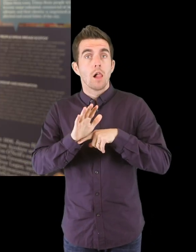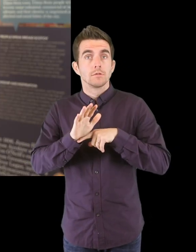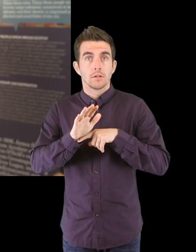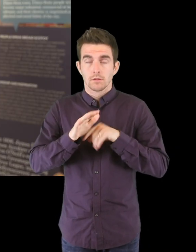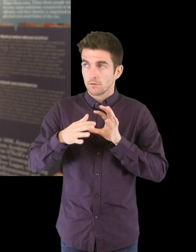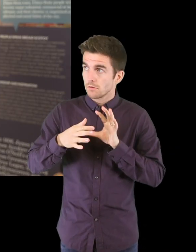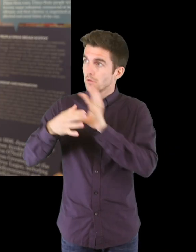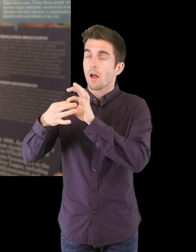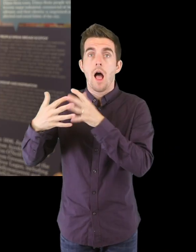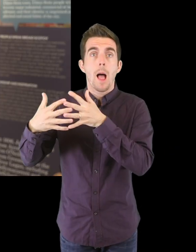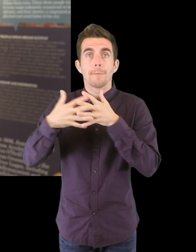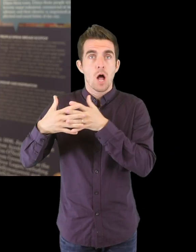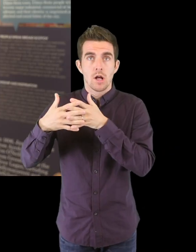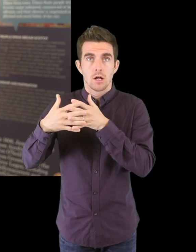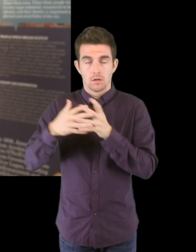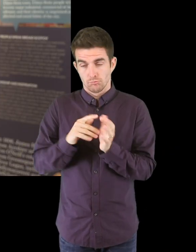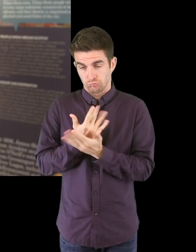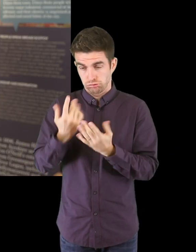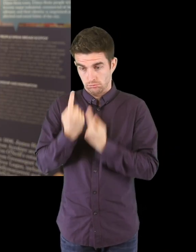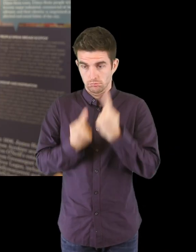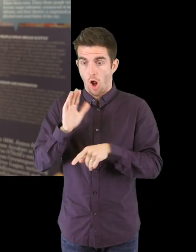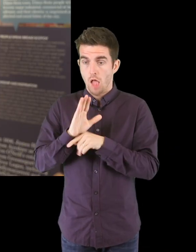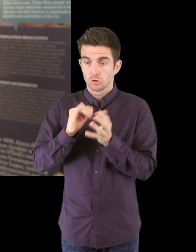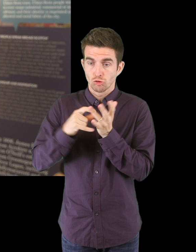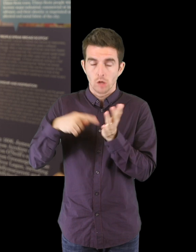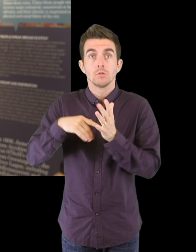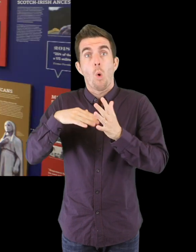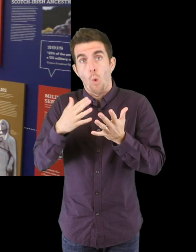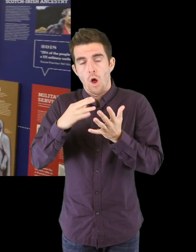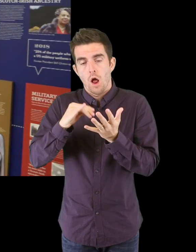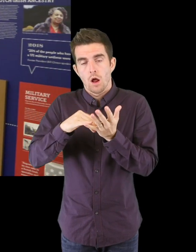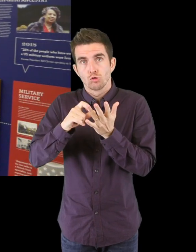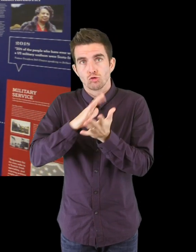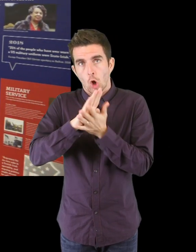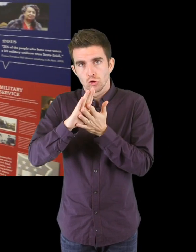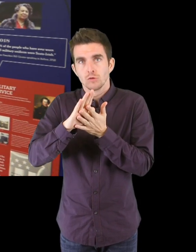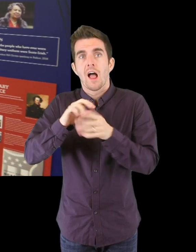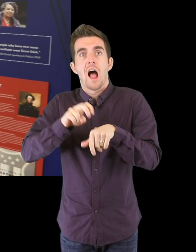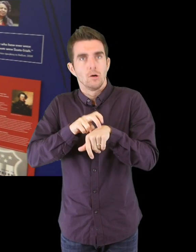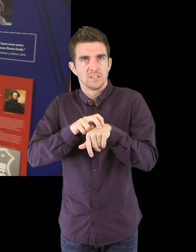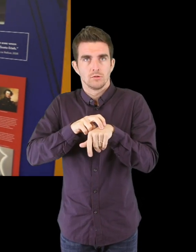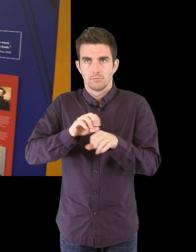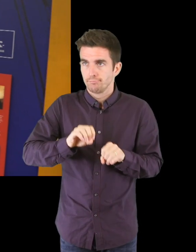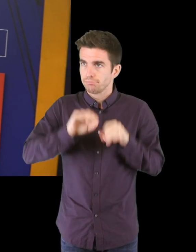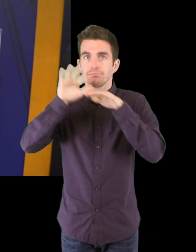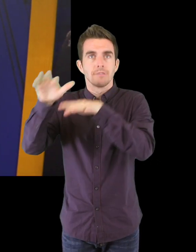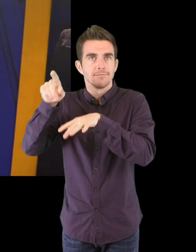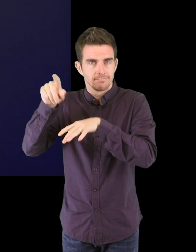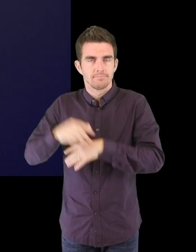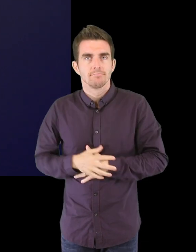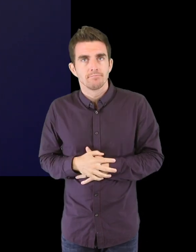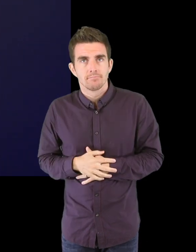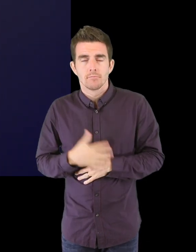America, and to the role played by those of Ulster Scots or Scotch-Irish descent. The story told here talks